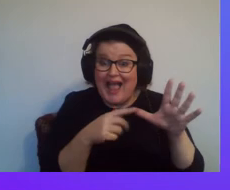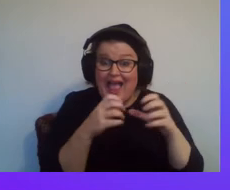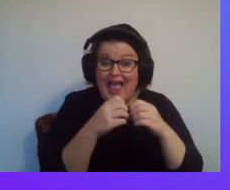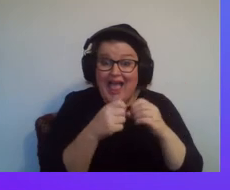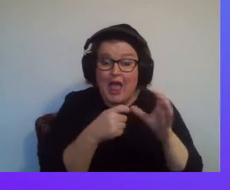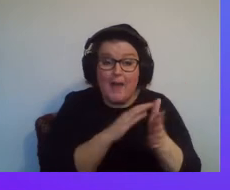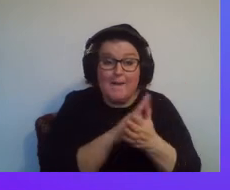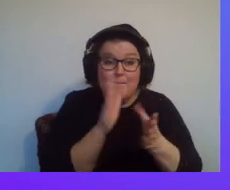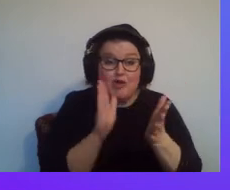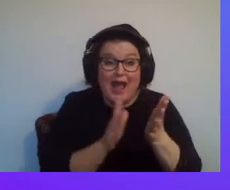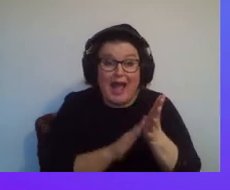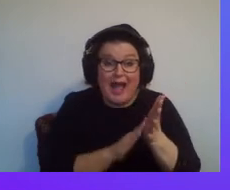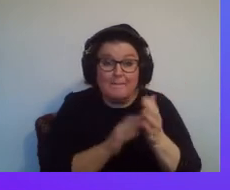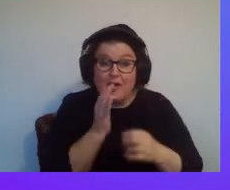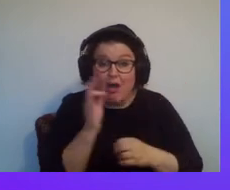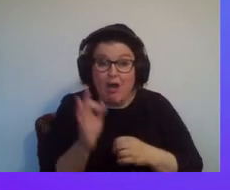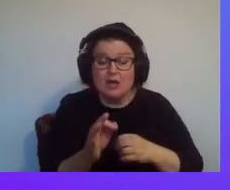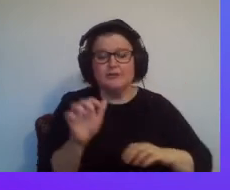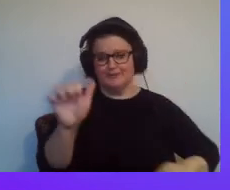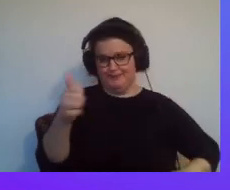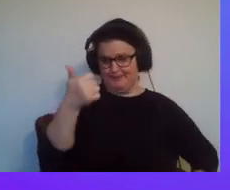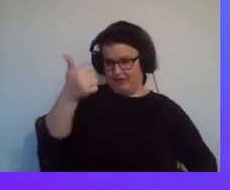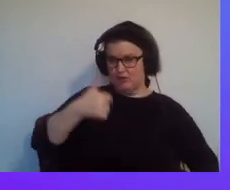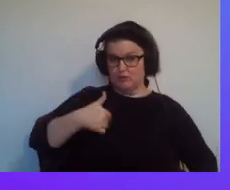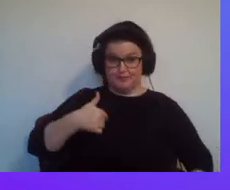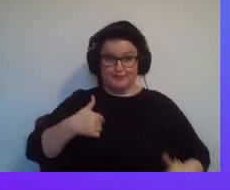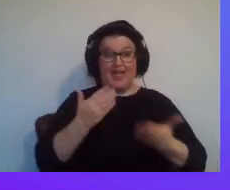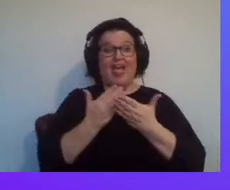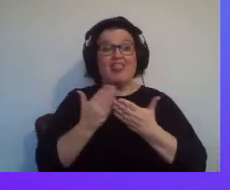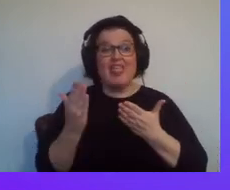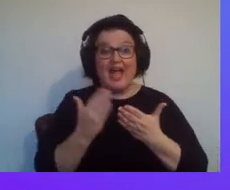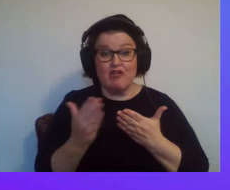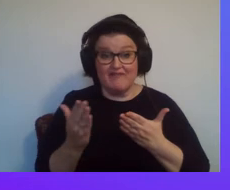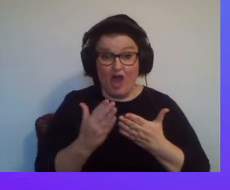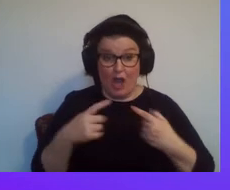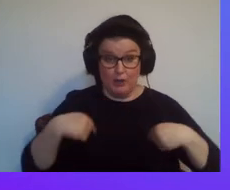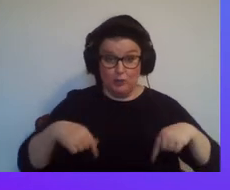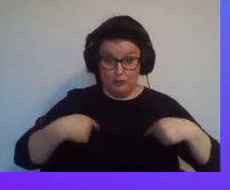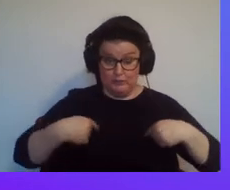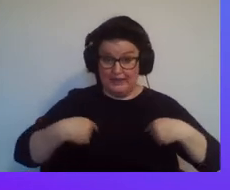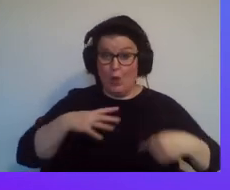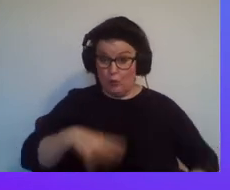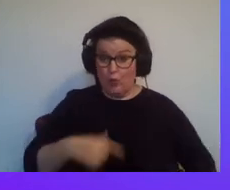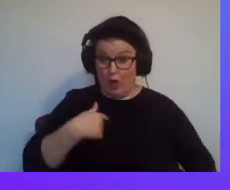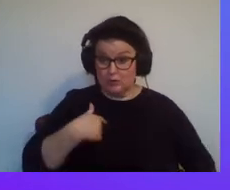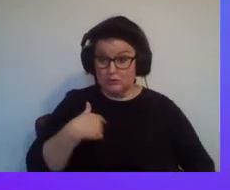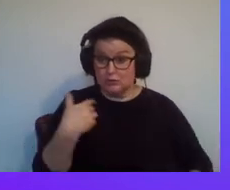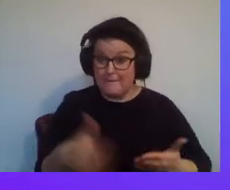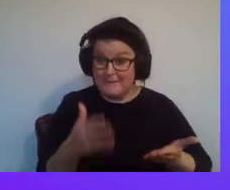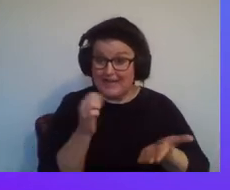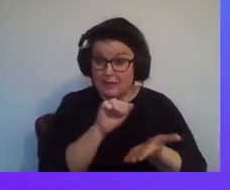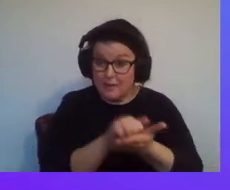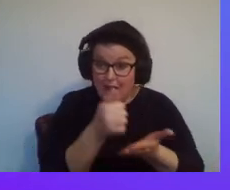So thank you. So just to clarify, you know, a lot of the data has been published in